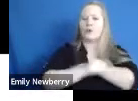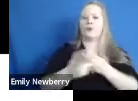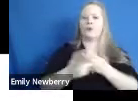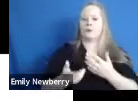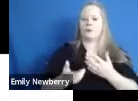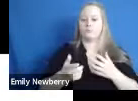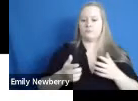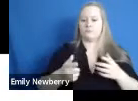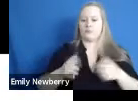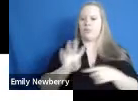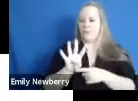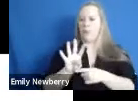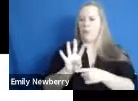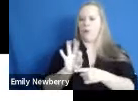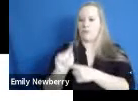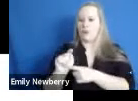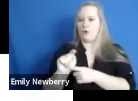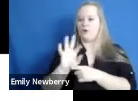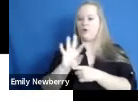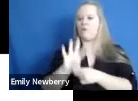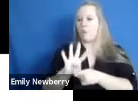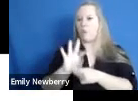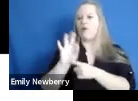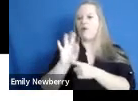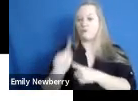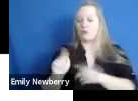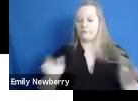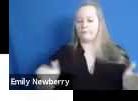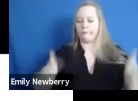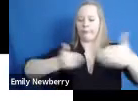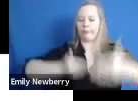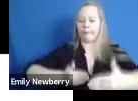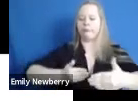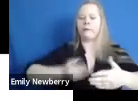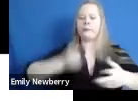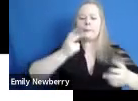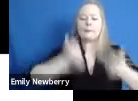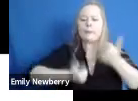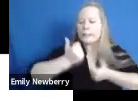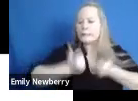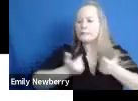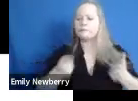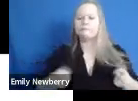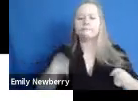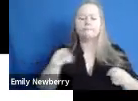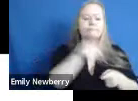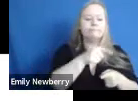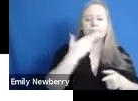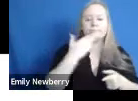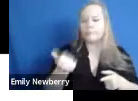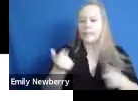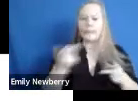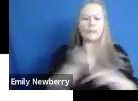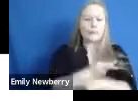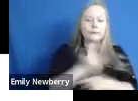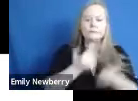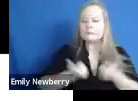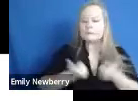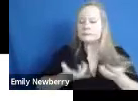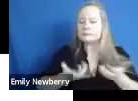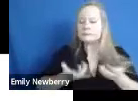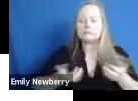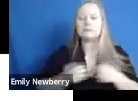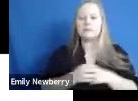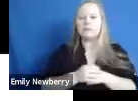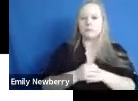level, and then using soil moisture probes, looking at which grow boxes were better or worse, and